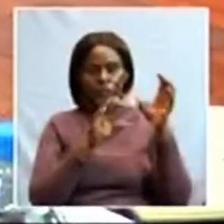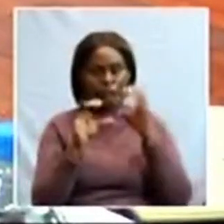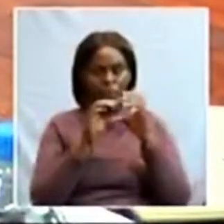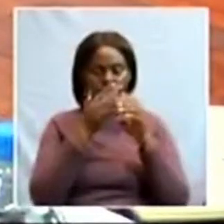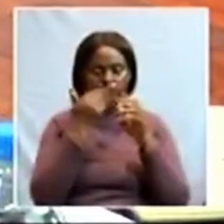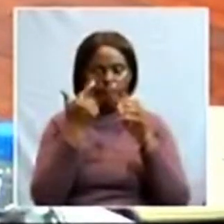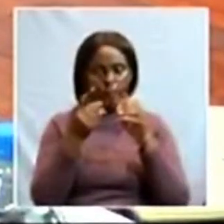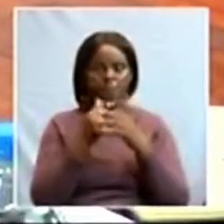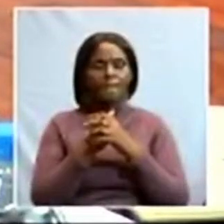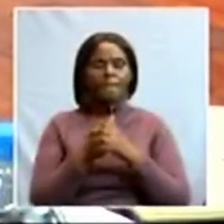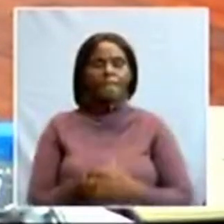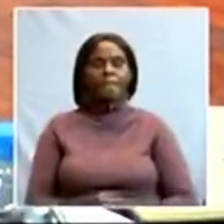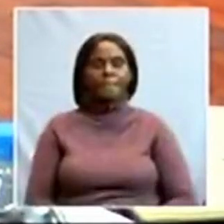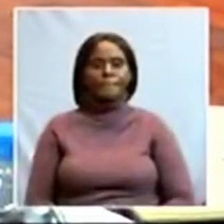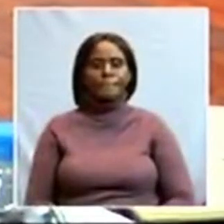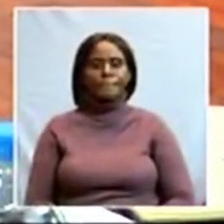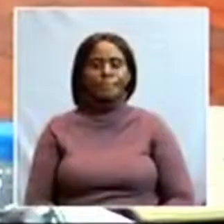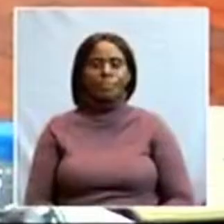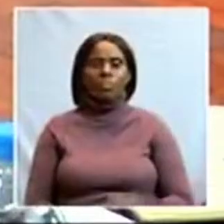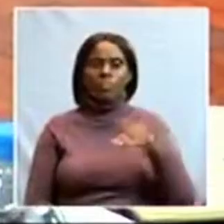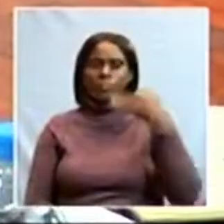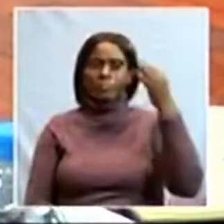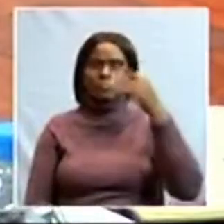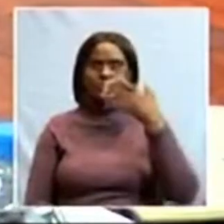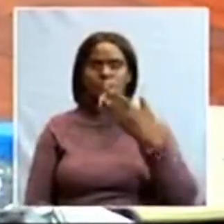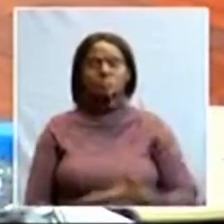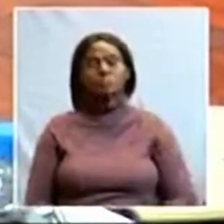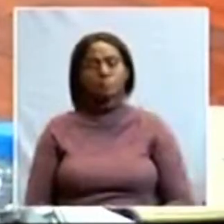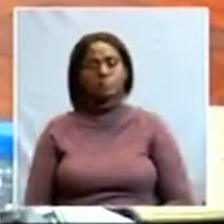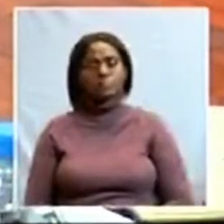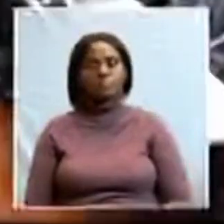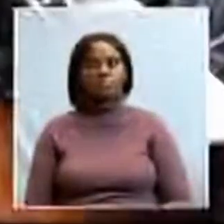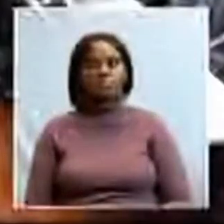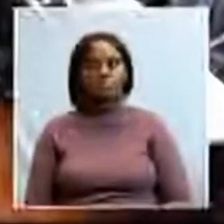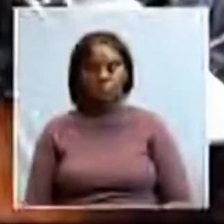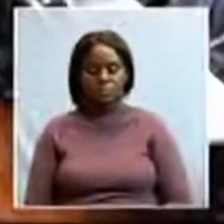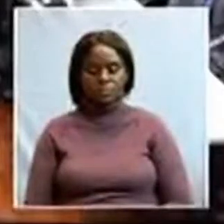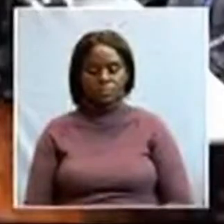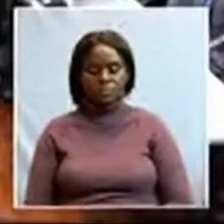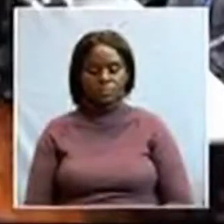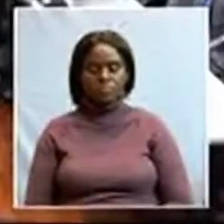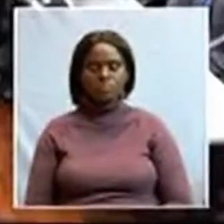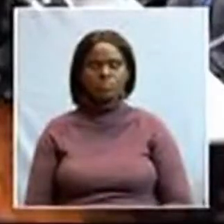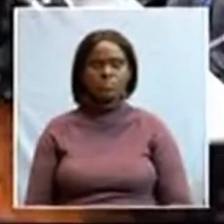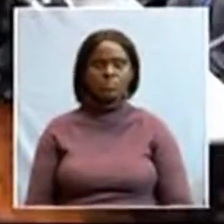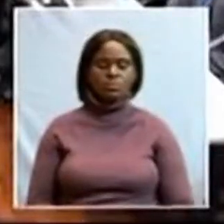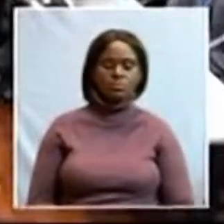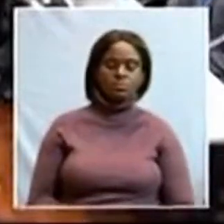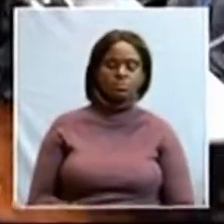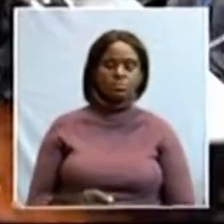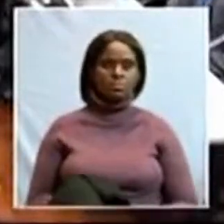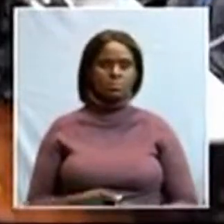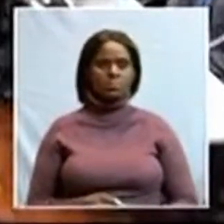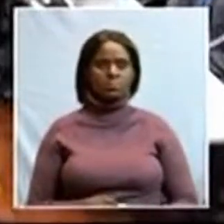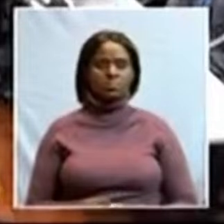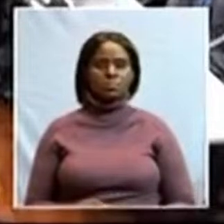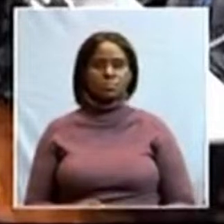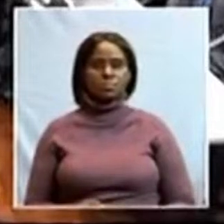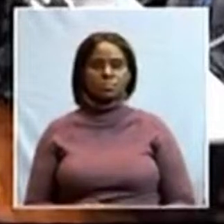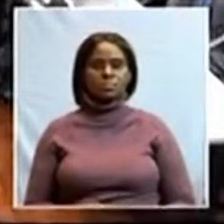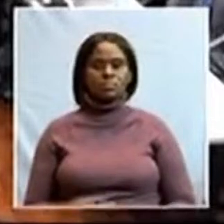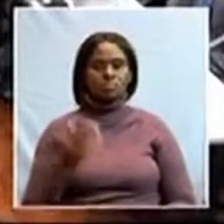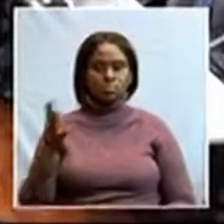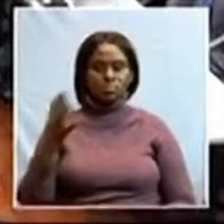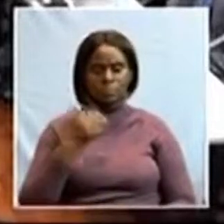better in future. I submit. Honorable Mwine. Chair, Mr. Mchanangwa here, he has